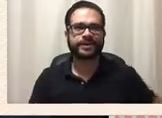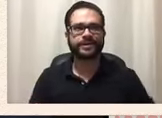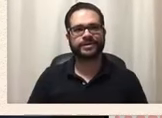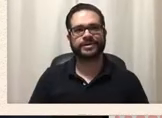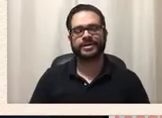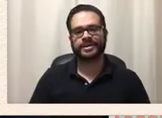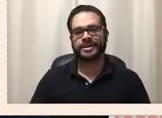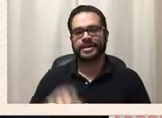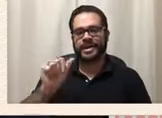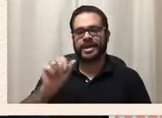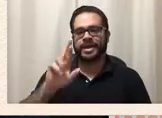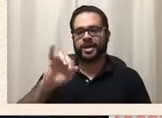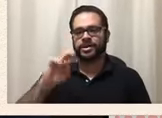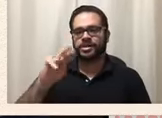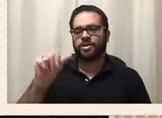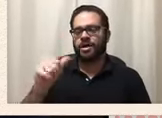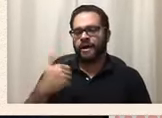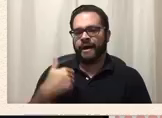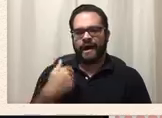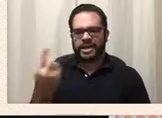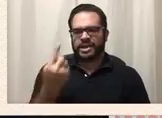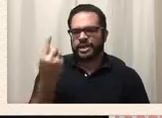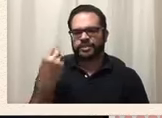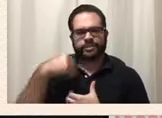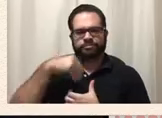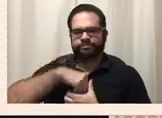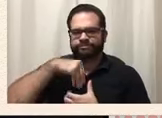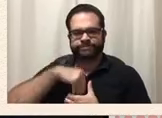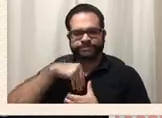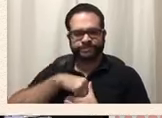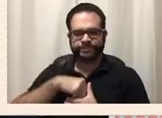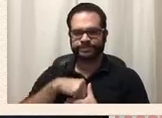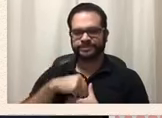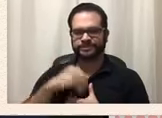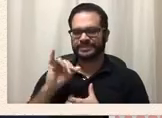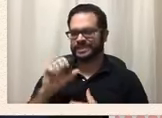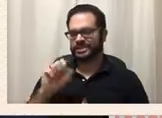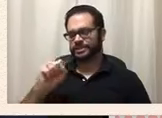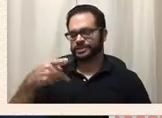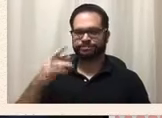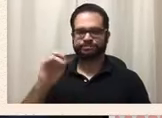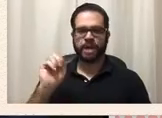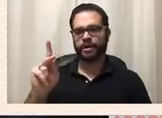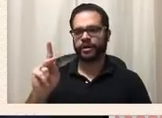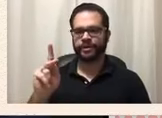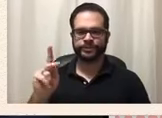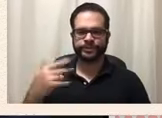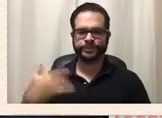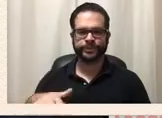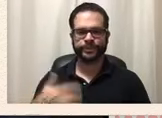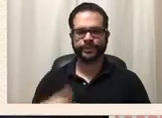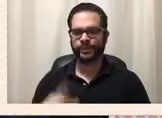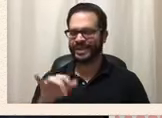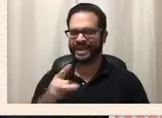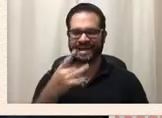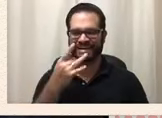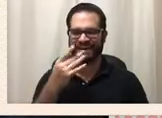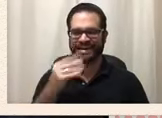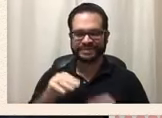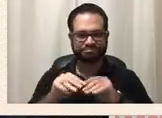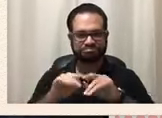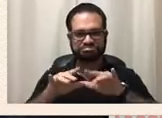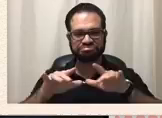about him, you know, that is just a spark, you know, that light that, you know, only God can